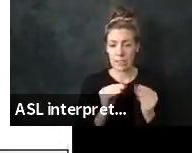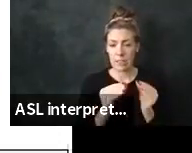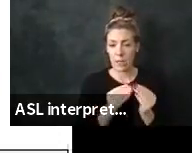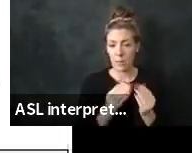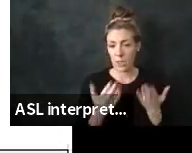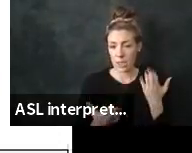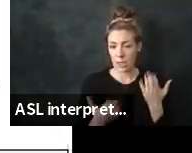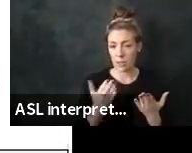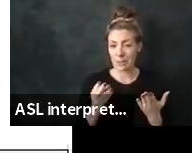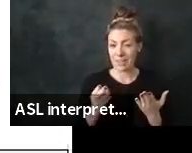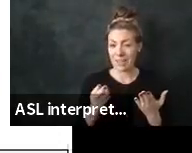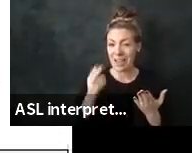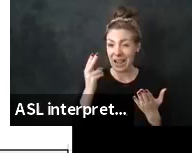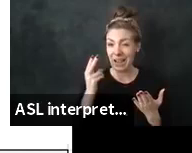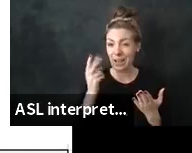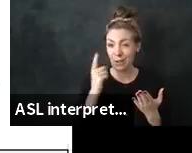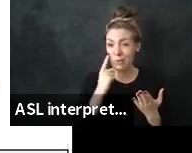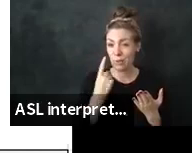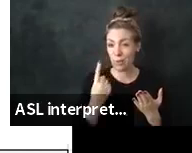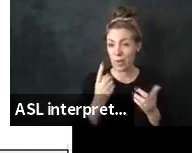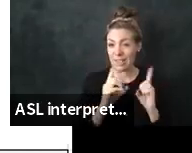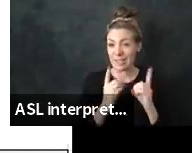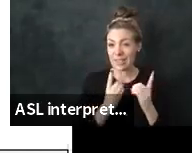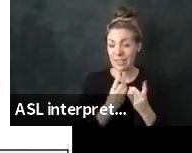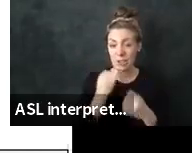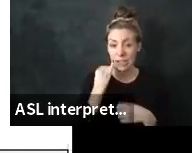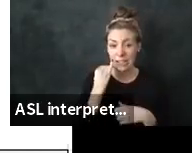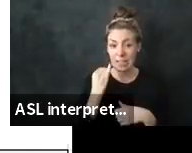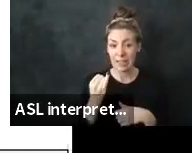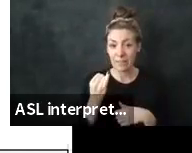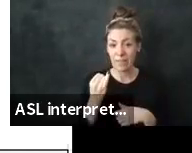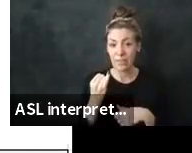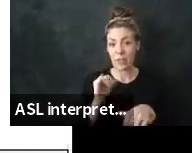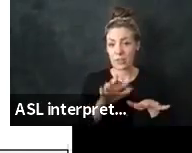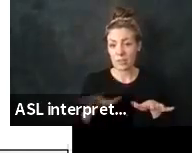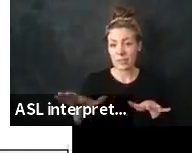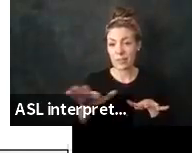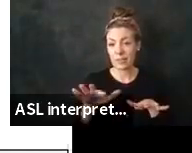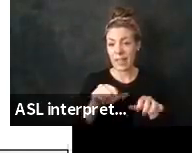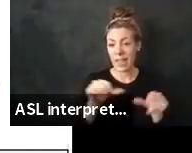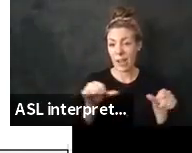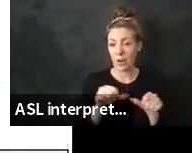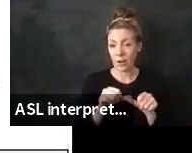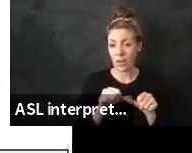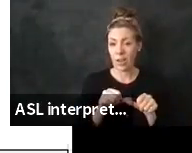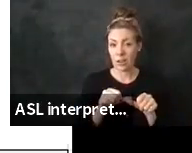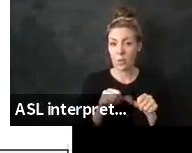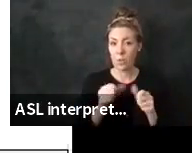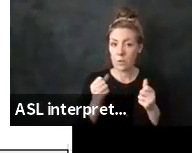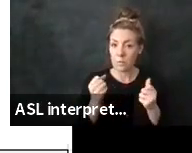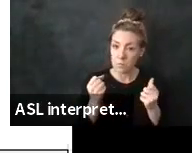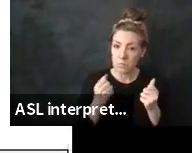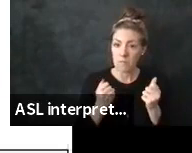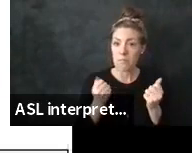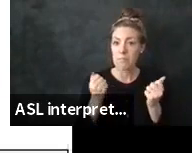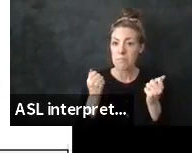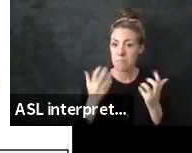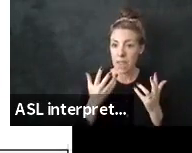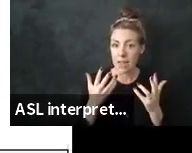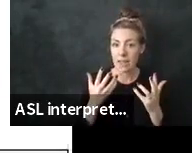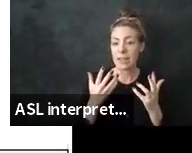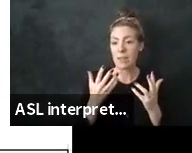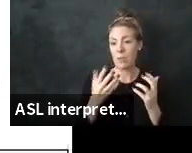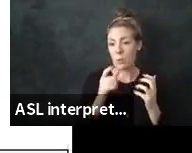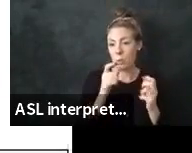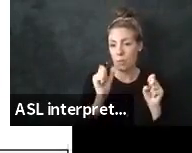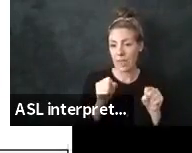that are higher in a single district if there is a geographically concentrated area of your Hispanic citizen voting age